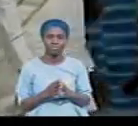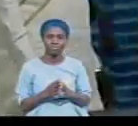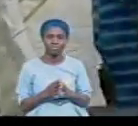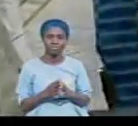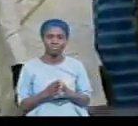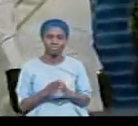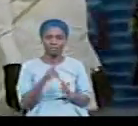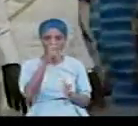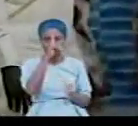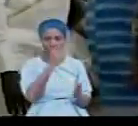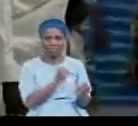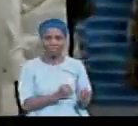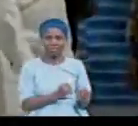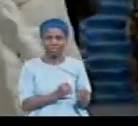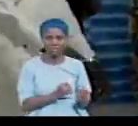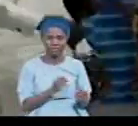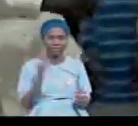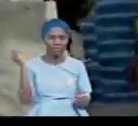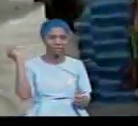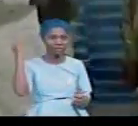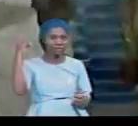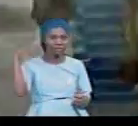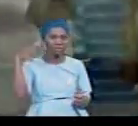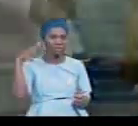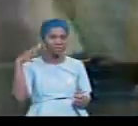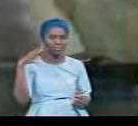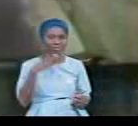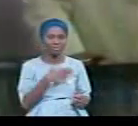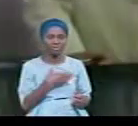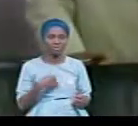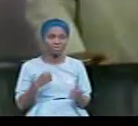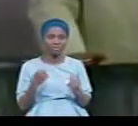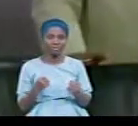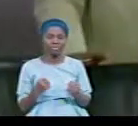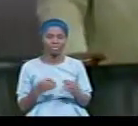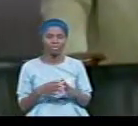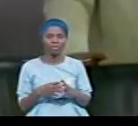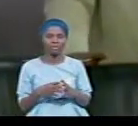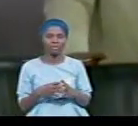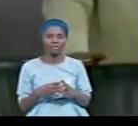grace, we need a power.